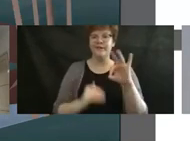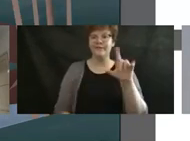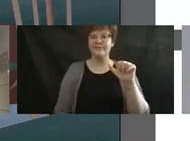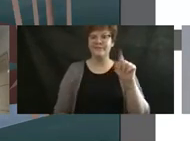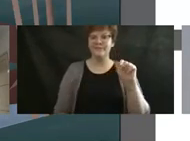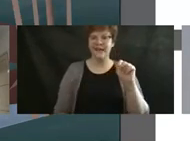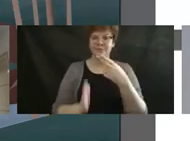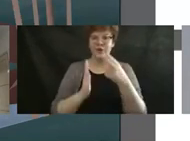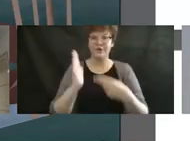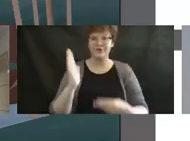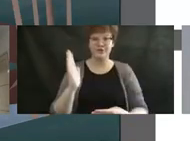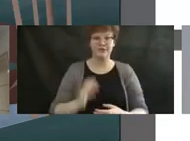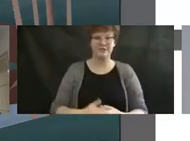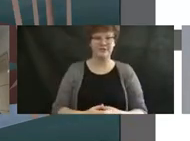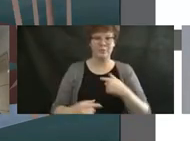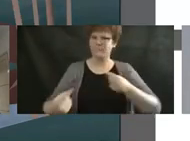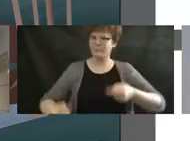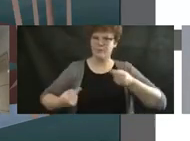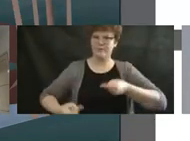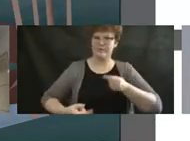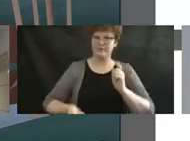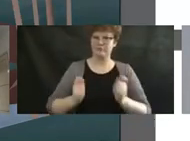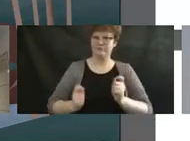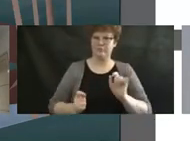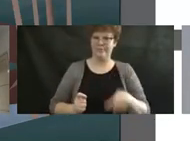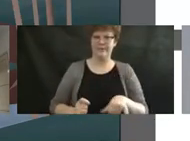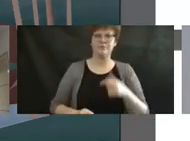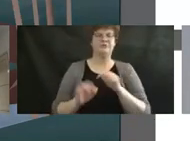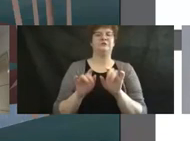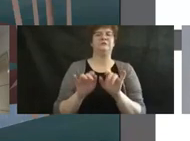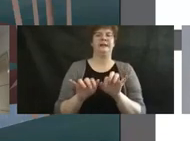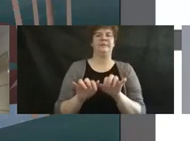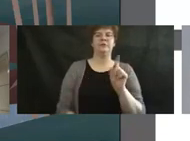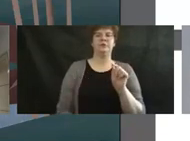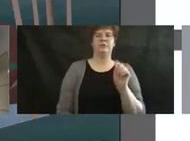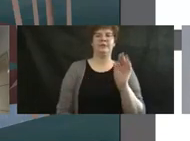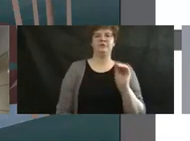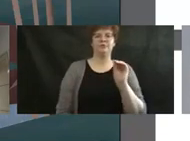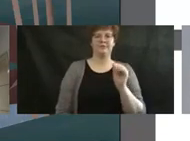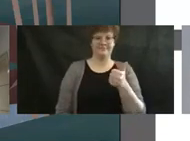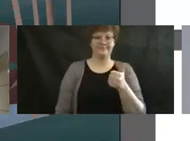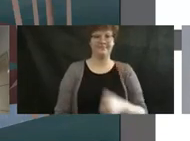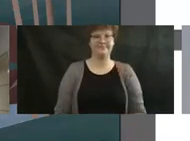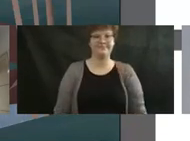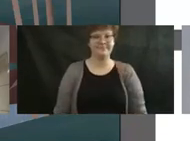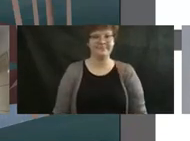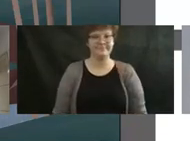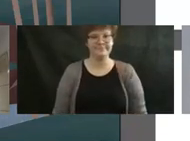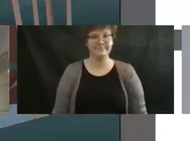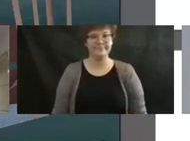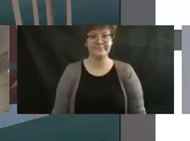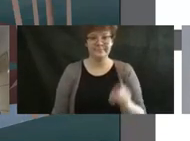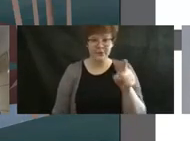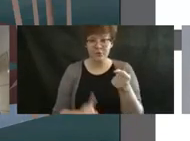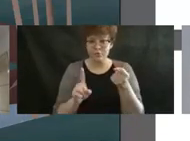I'm having a hard time controlling that. So I'll just type it in. There we go. And randomness,